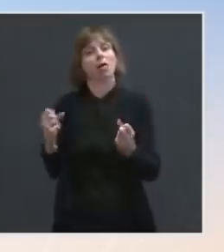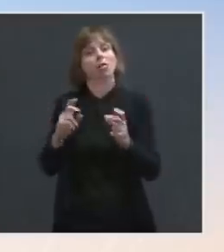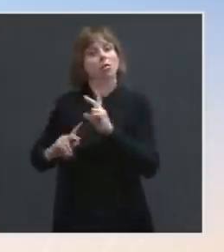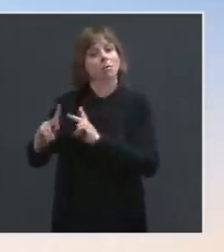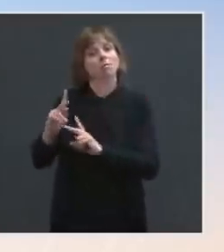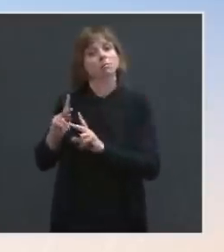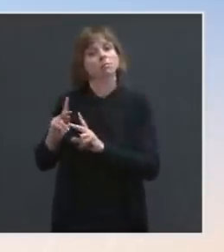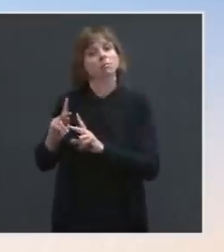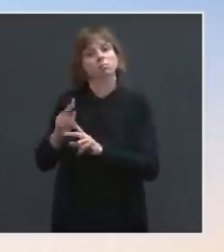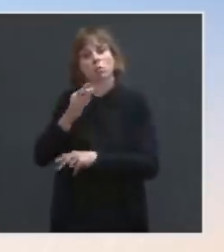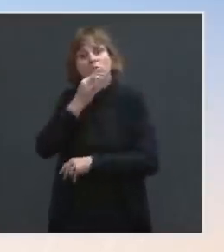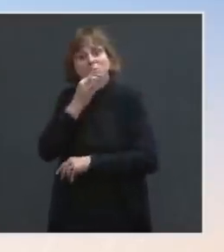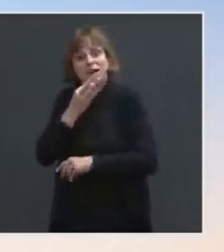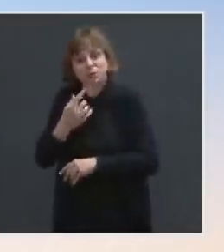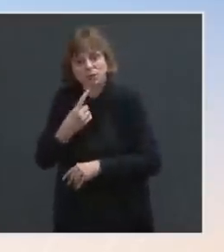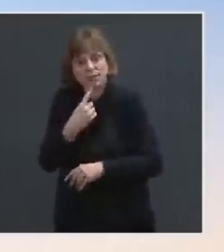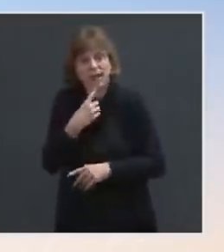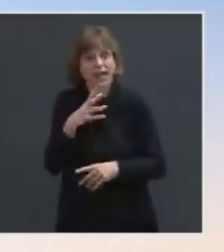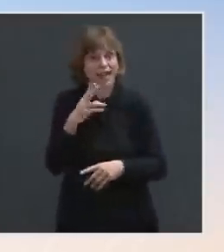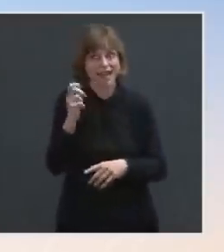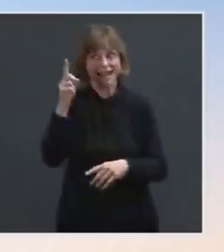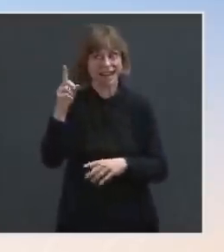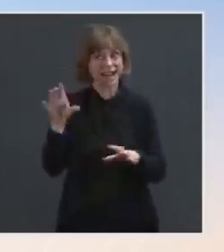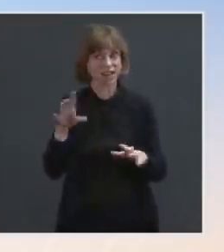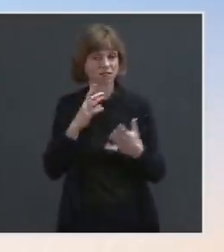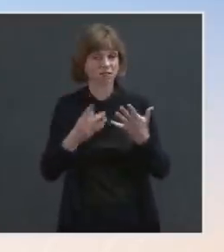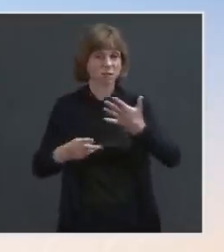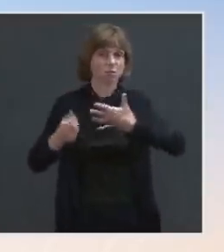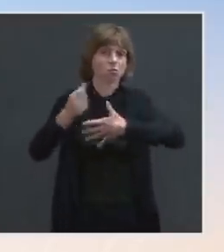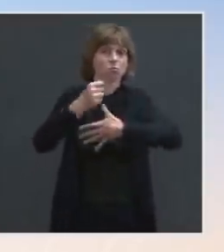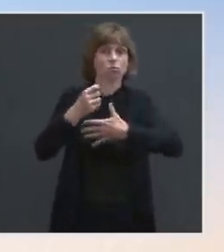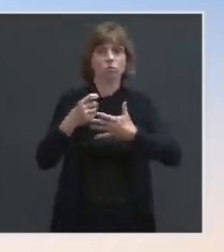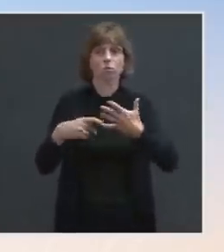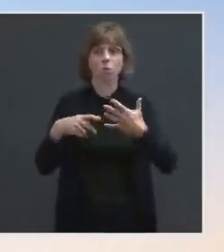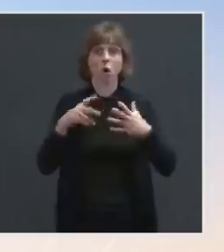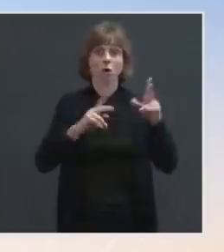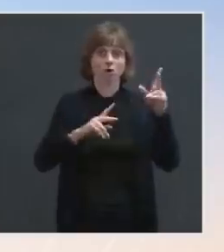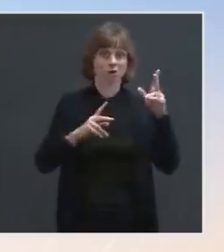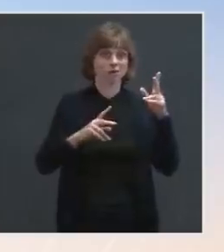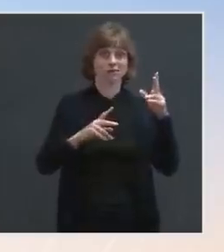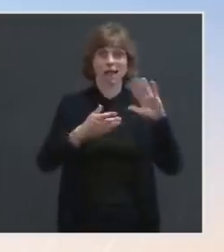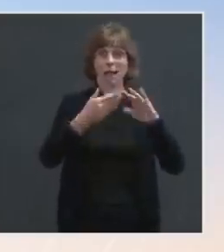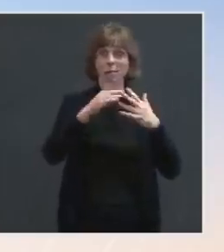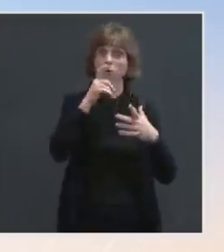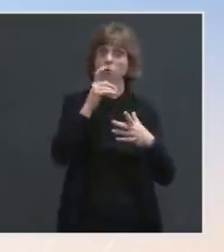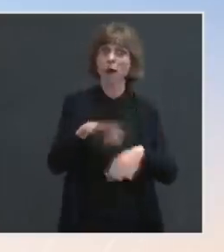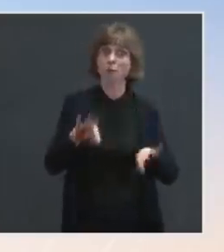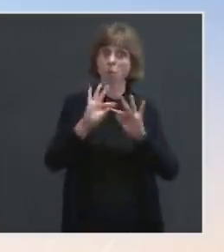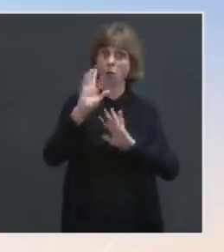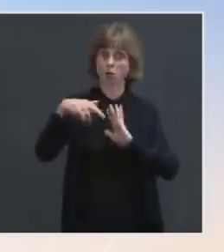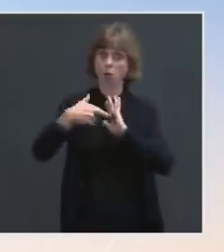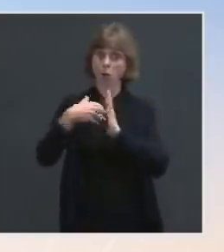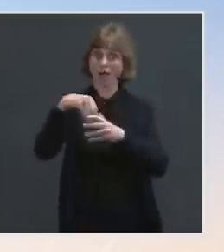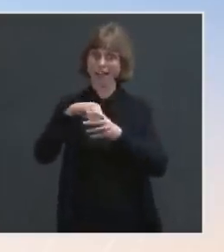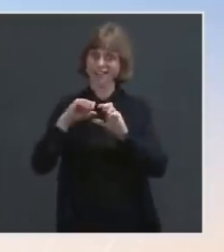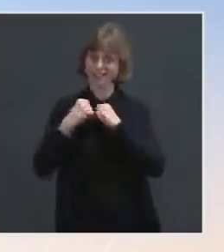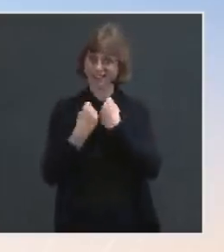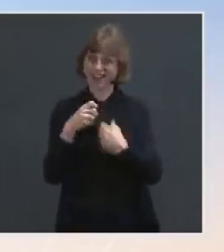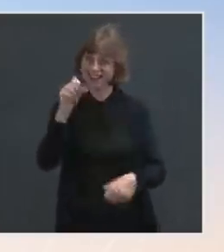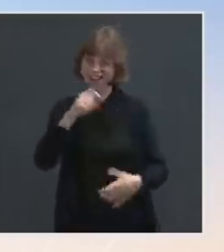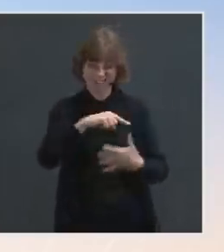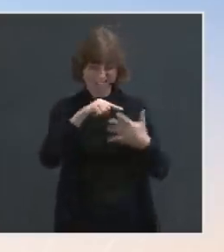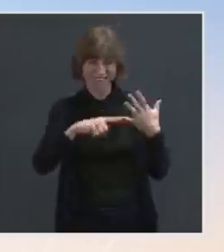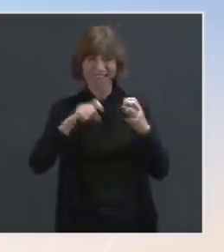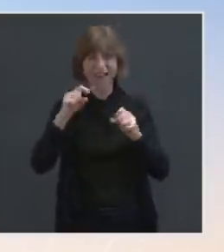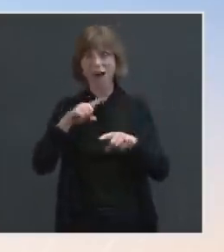ensure that communities are prioritized who are playing key roles in society. But he can't do it on behalf of the